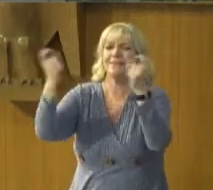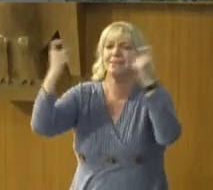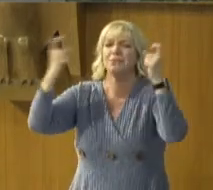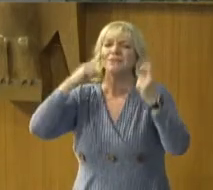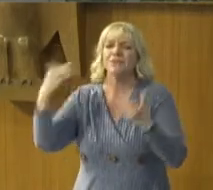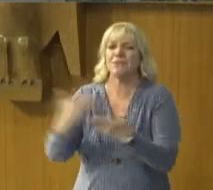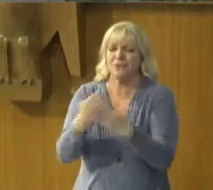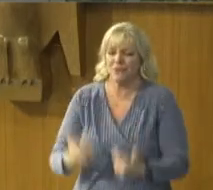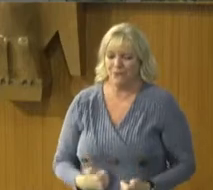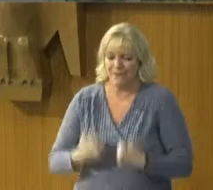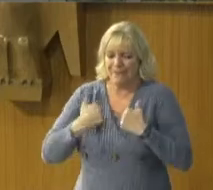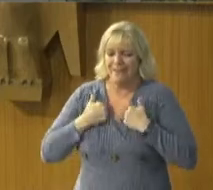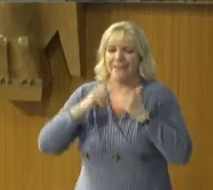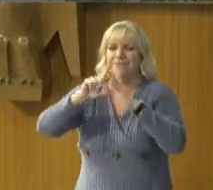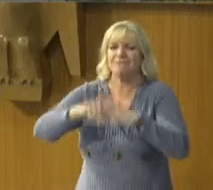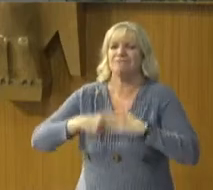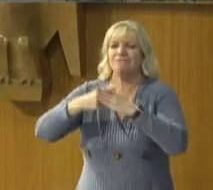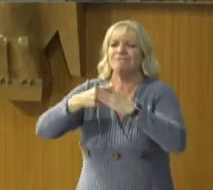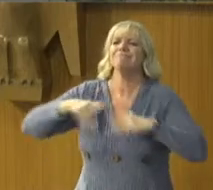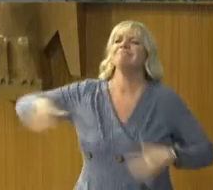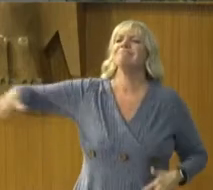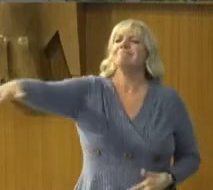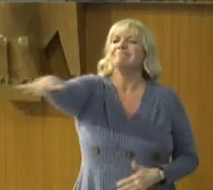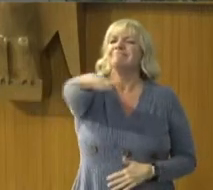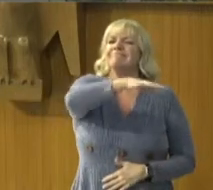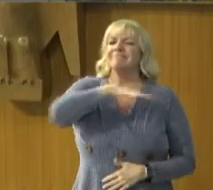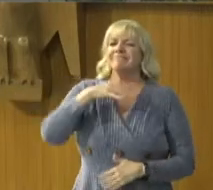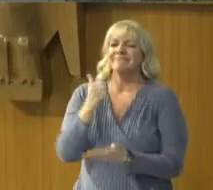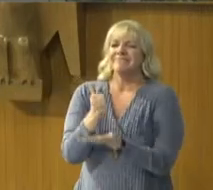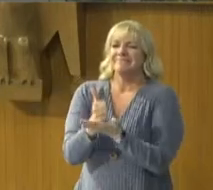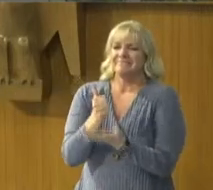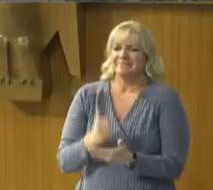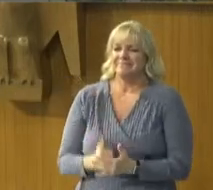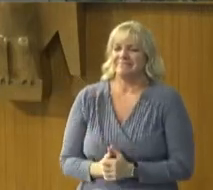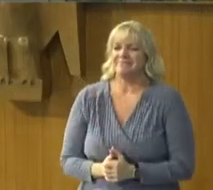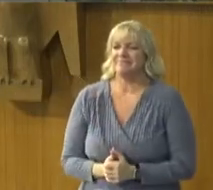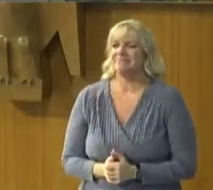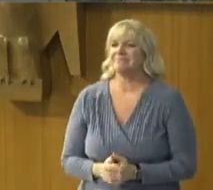that springs forth all around us. Amen.